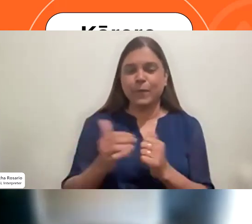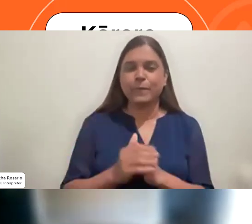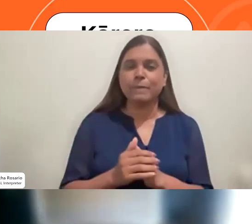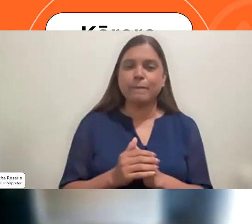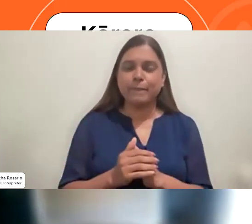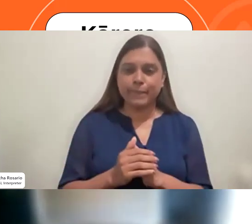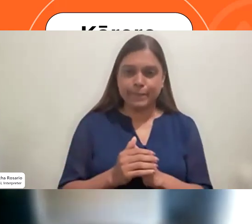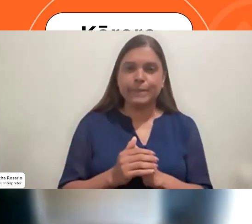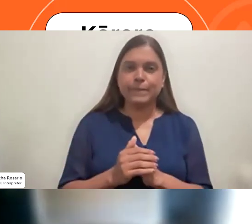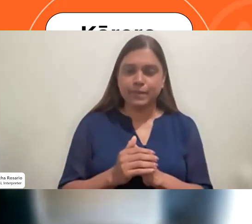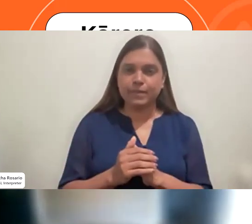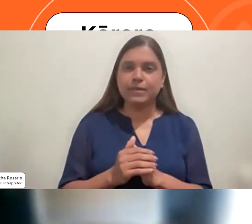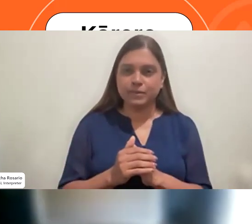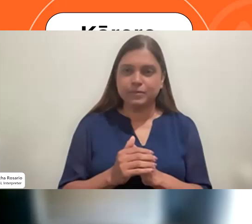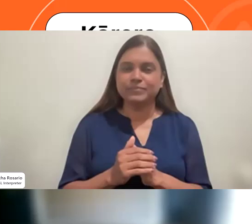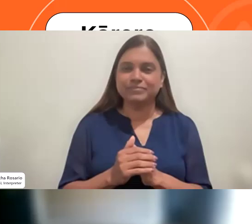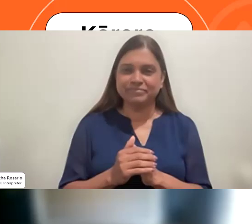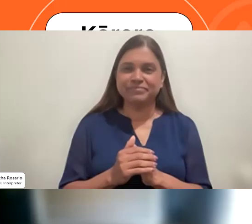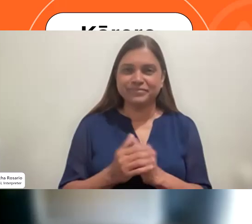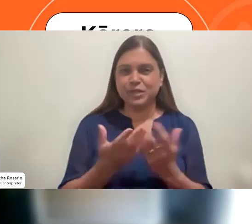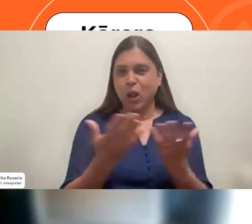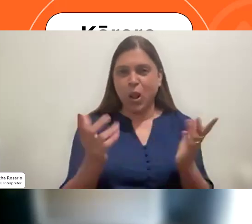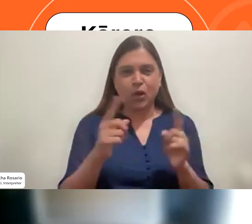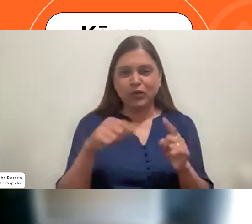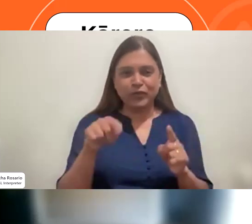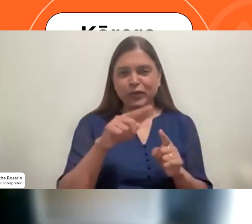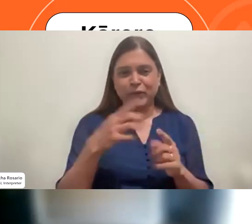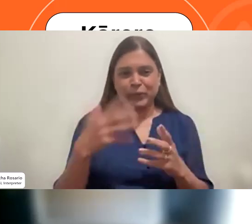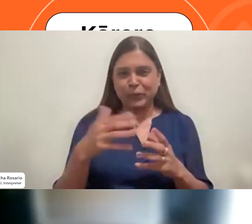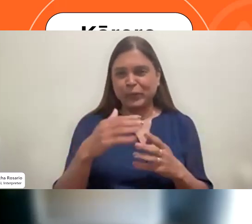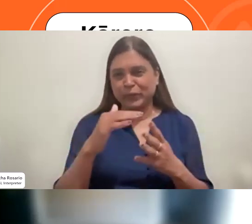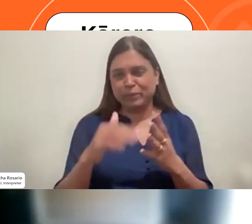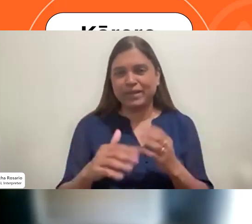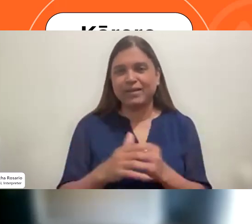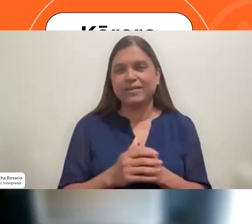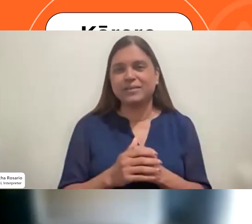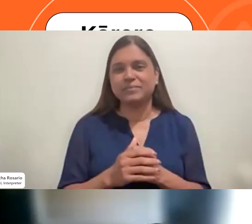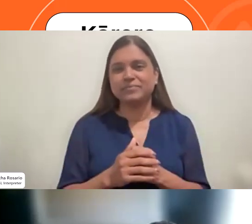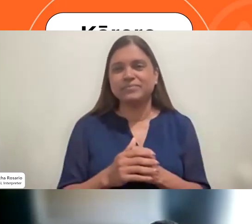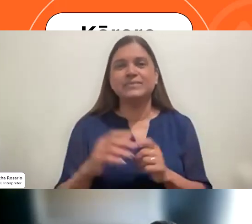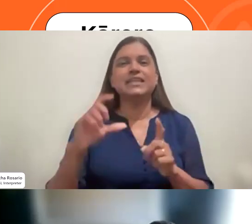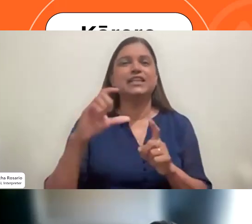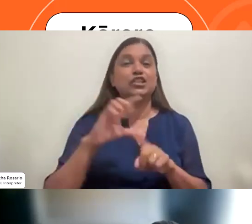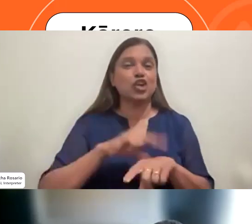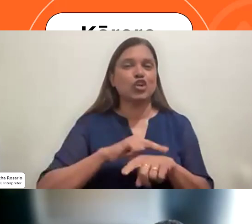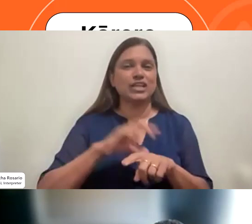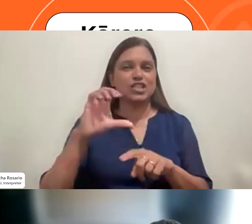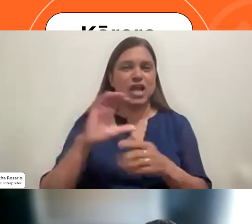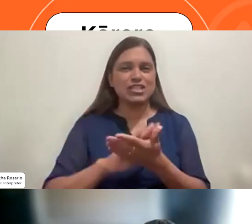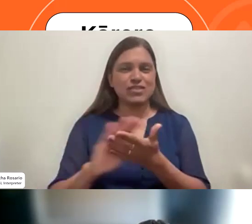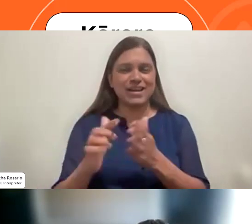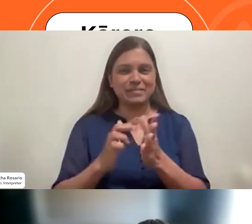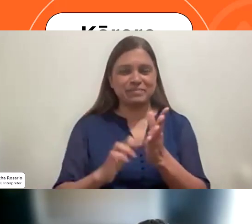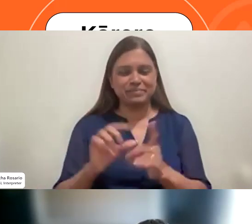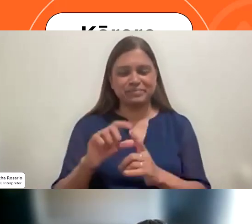for a little while. Have you cut in here? Raymond, thank you so much. One of the things, it has been